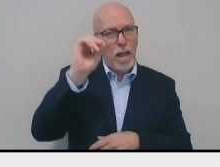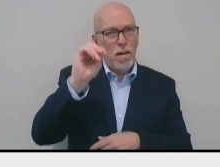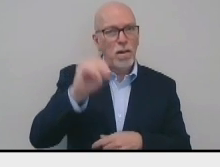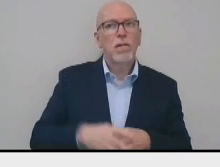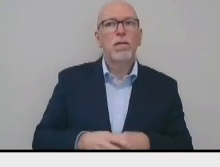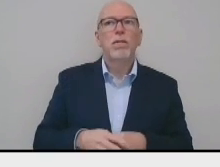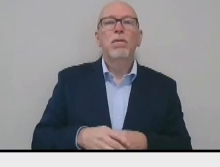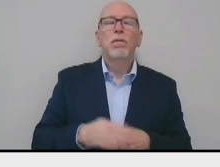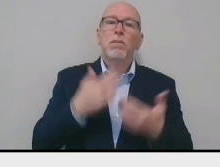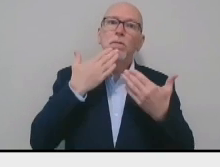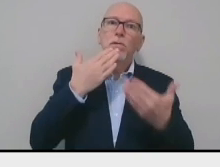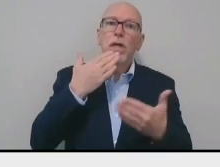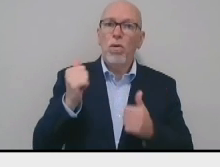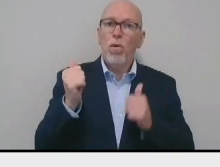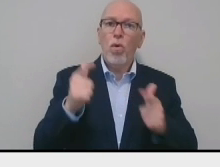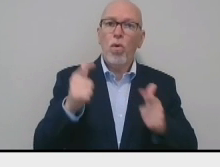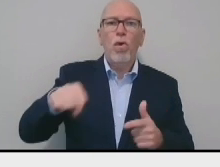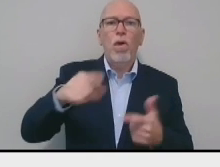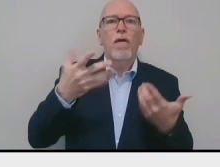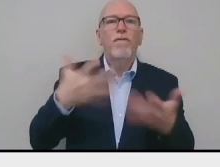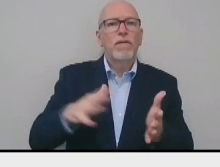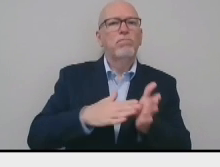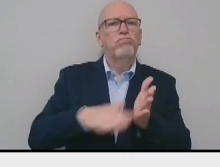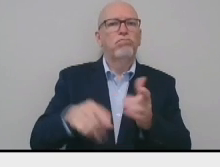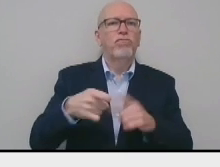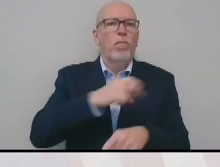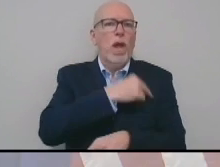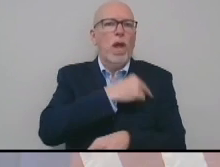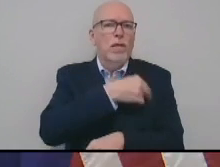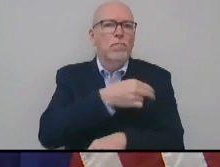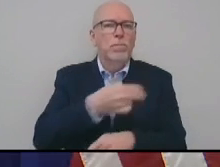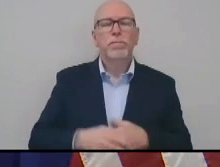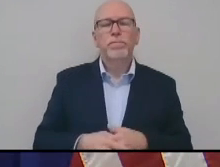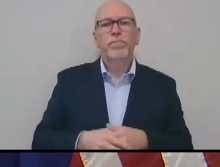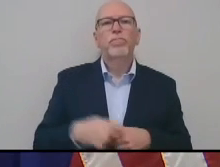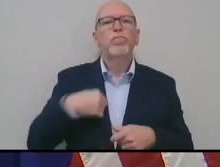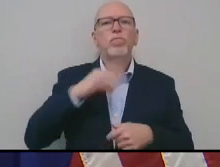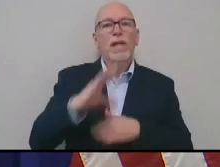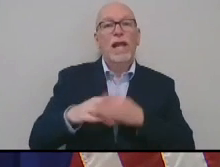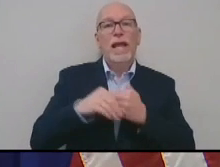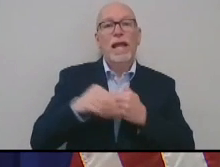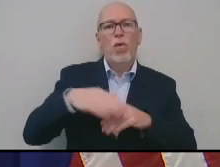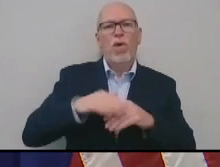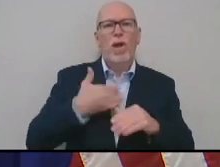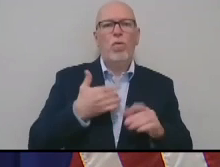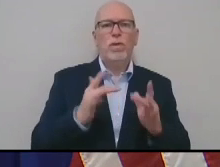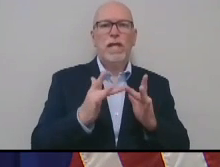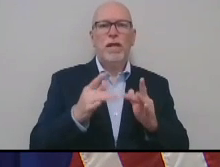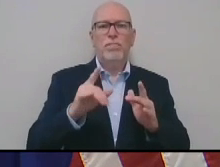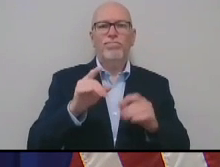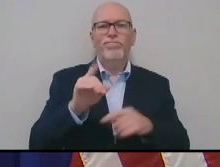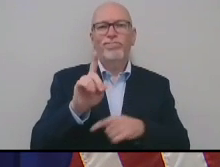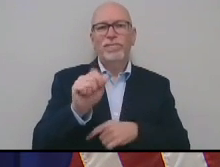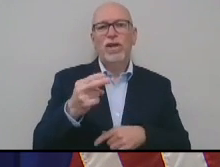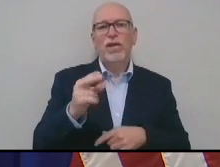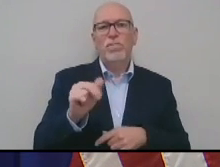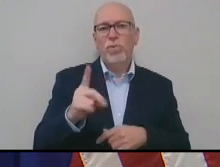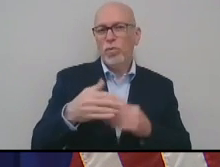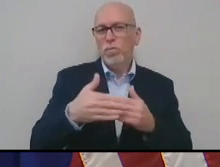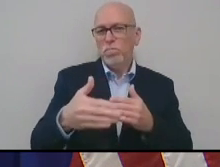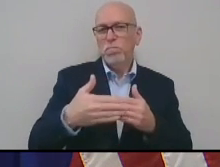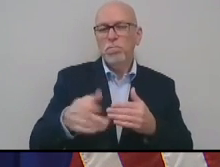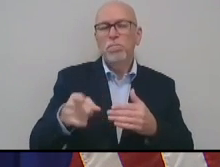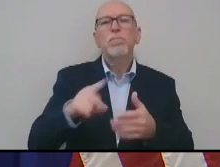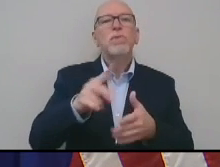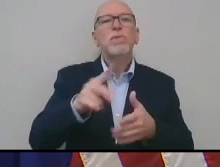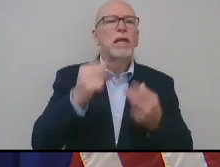of these individuals have been discharged from the hospital. We will add this to our dashboard in the coming days as yet another way to measure the